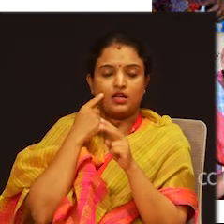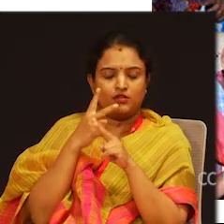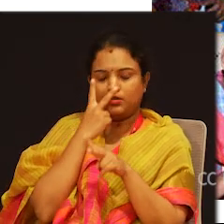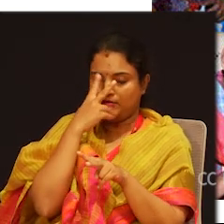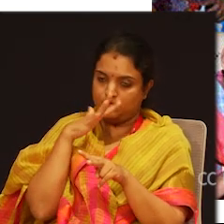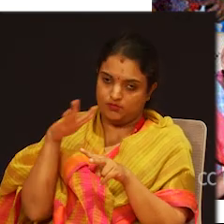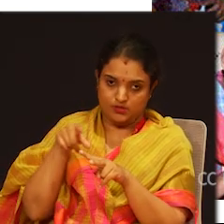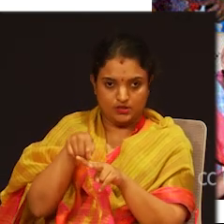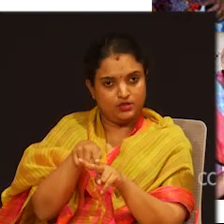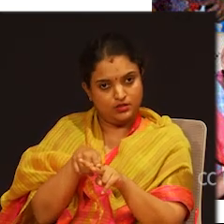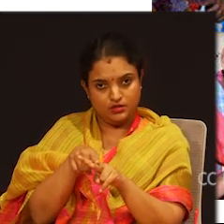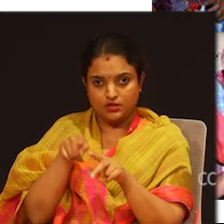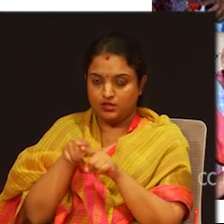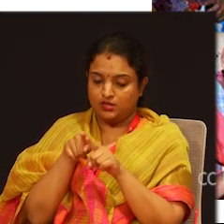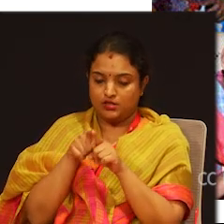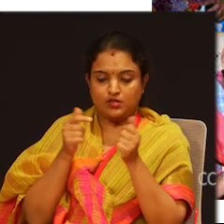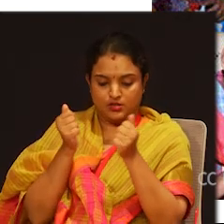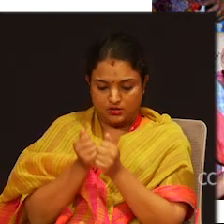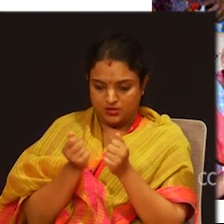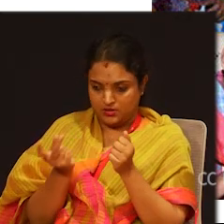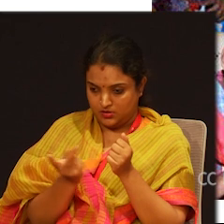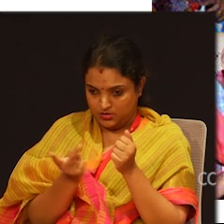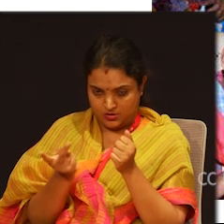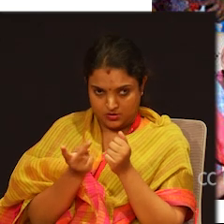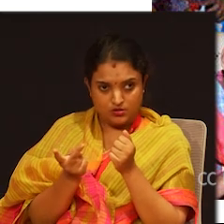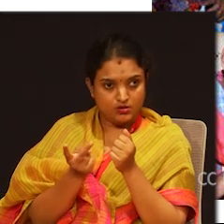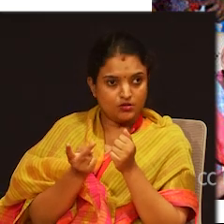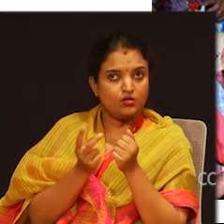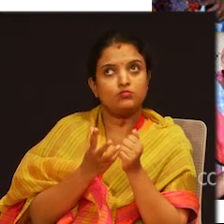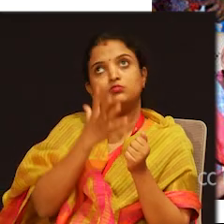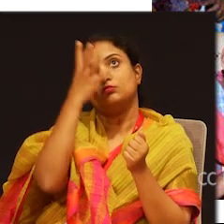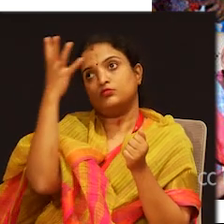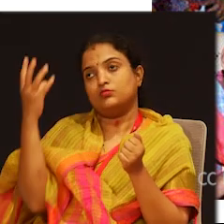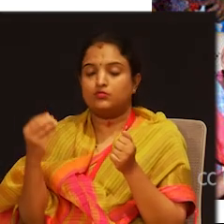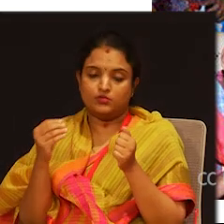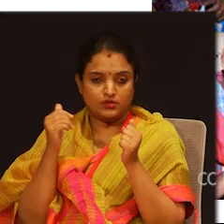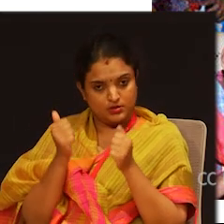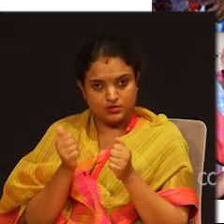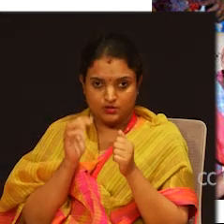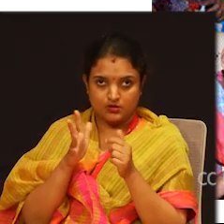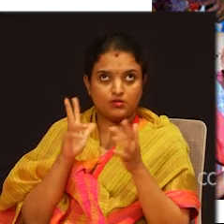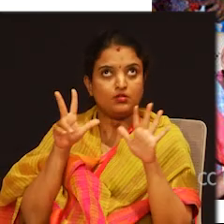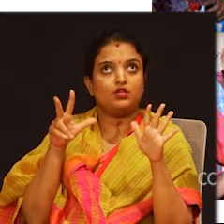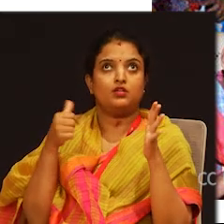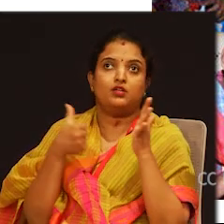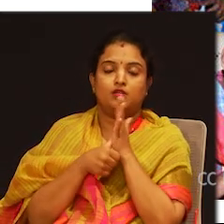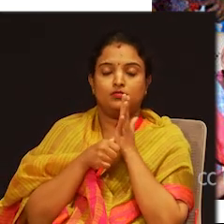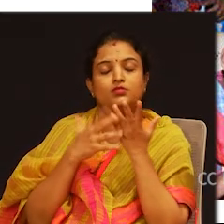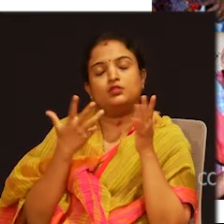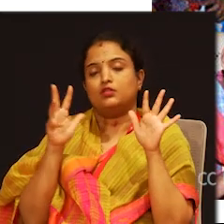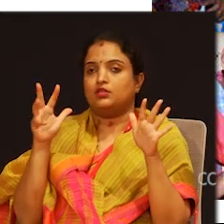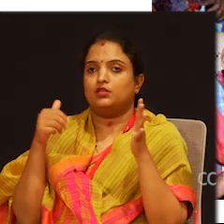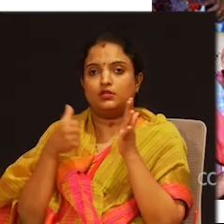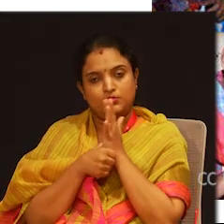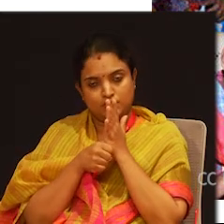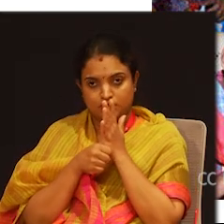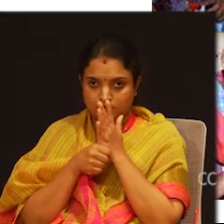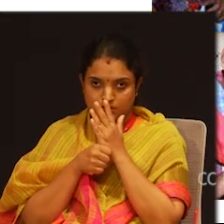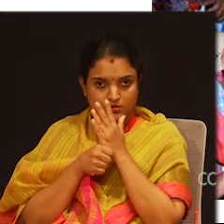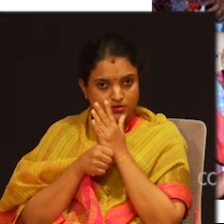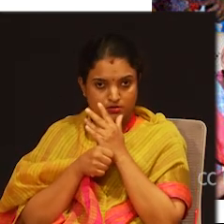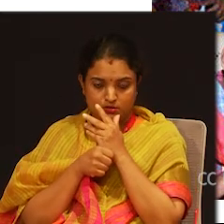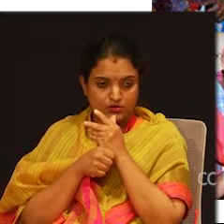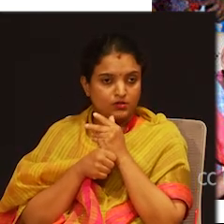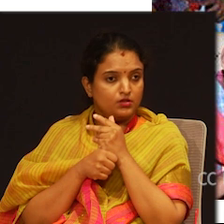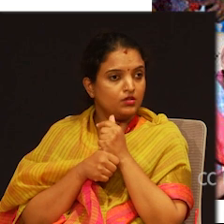challenged, if they just sit by each other all day for the 8 months or the 9 months that the school runs in